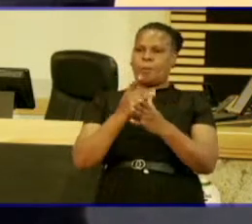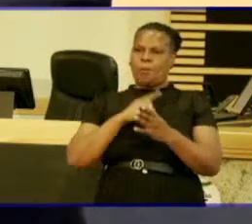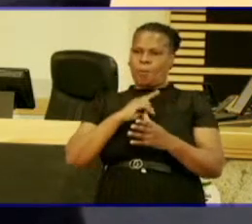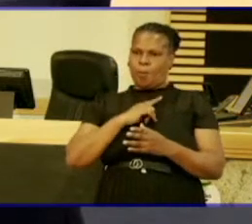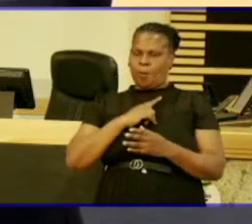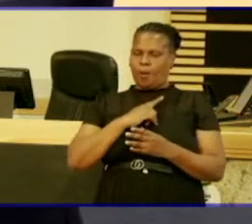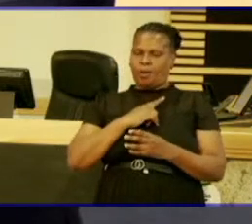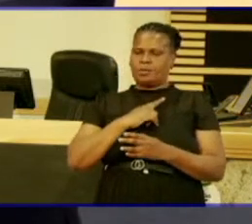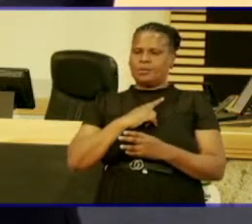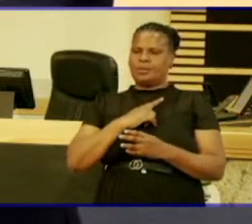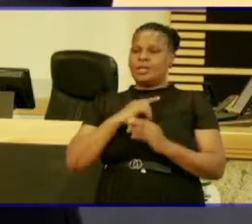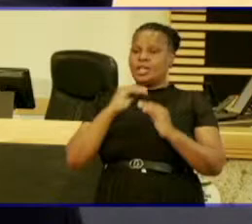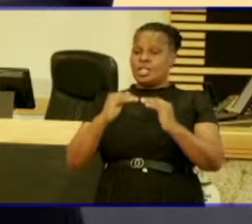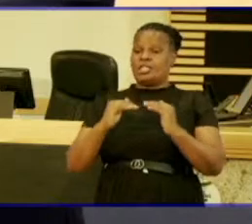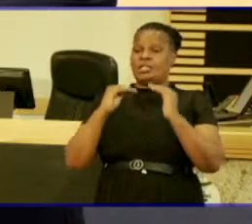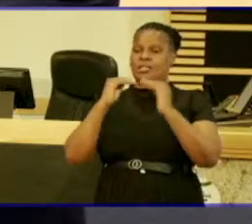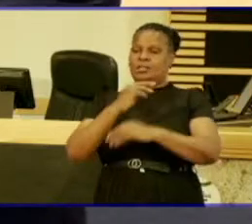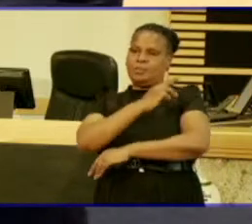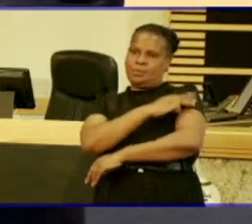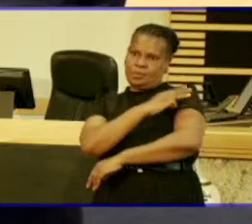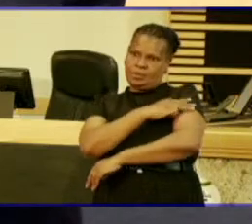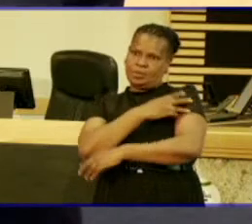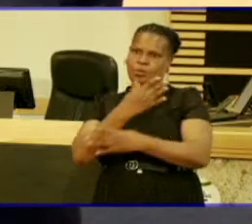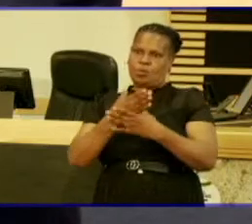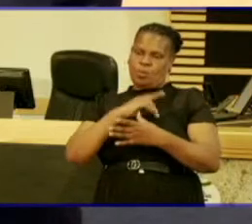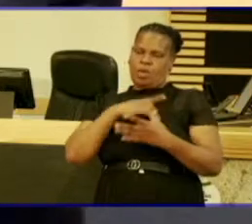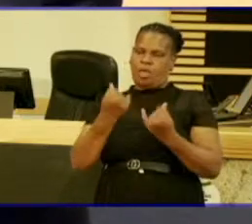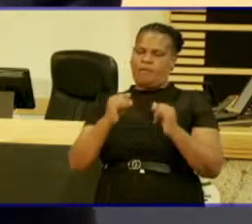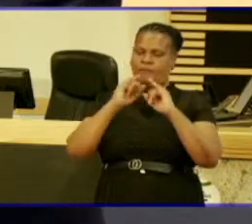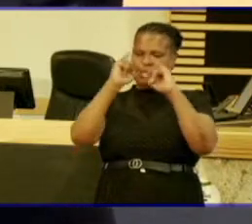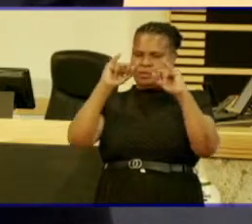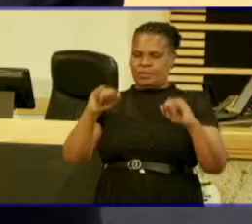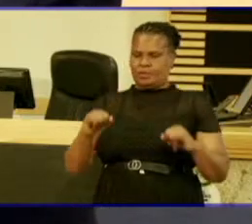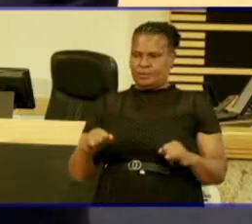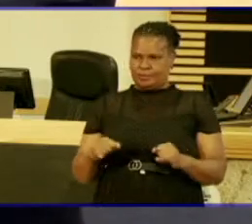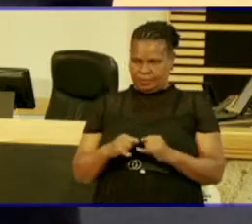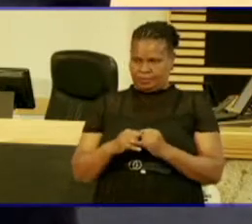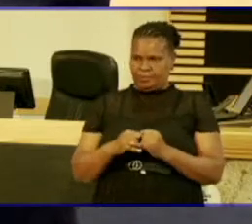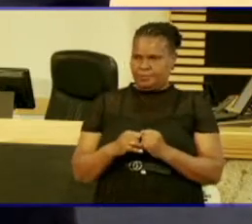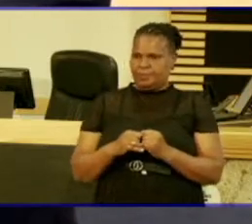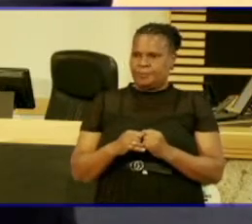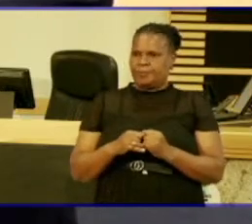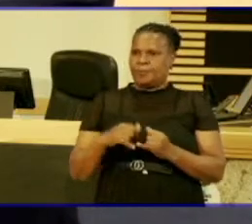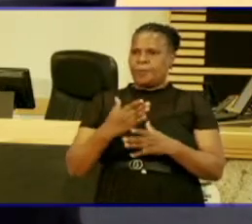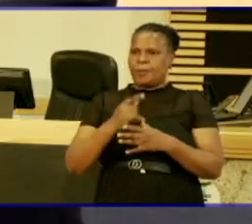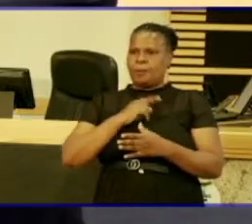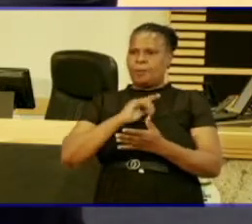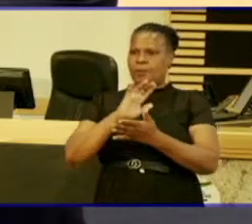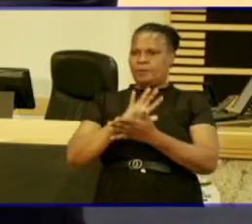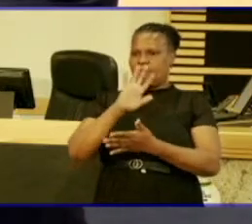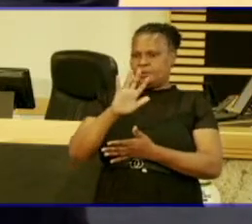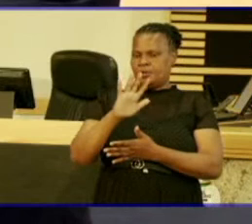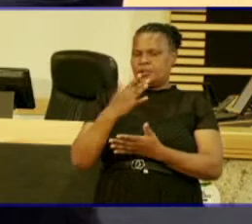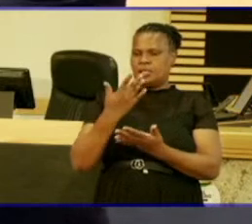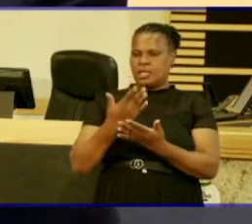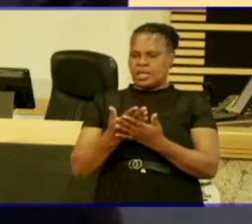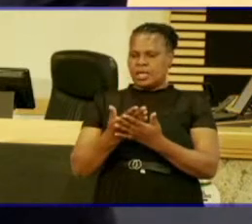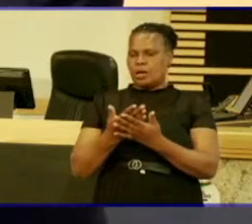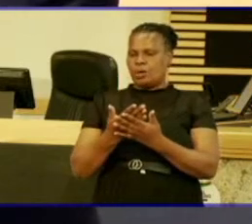Senior Management Service Pre-Entry Certificate. Based on the partnership we have with the 15 sector education and